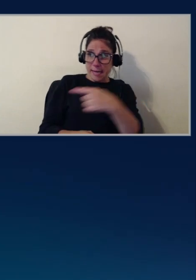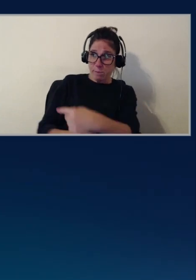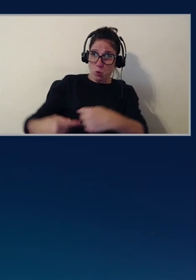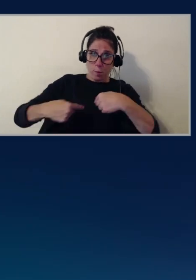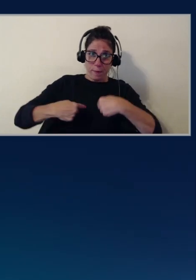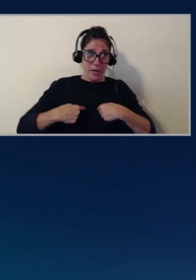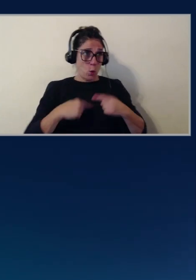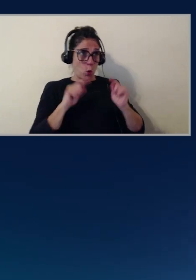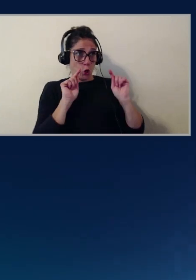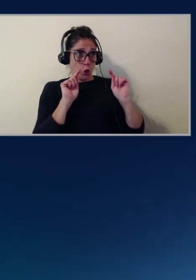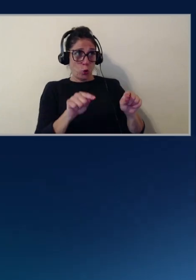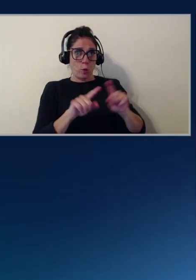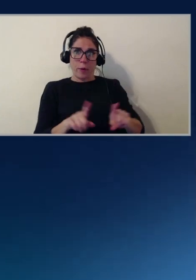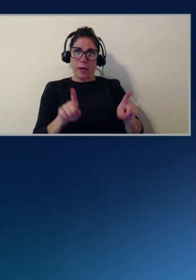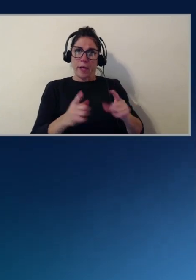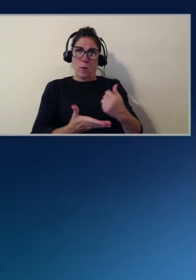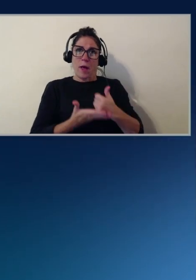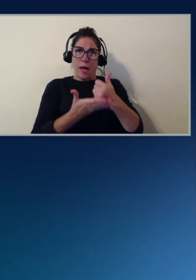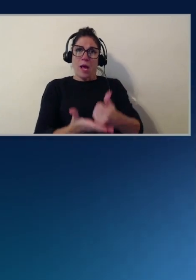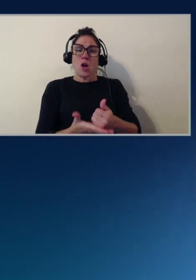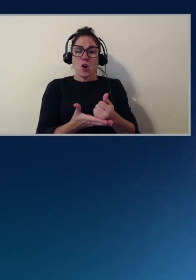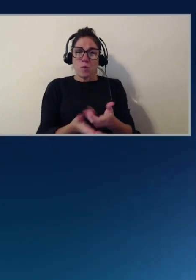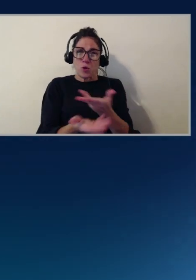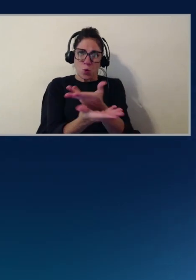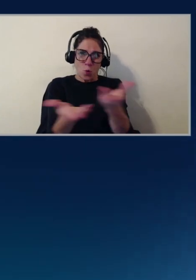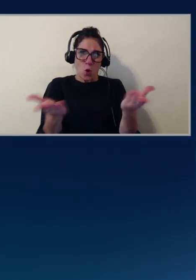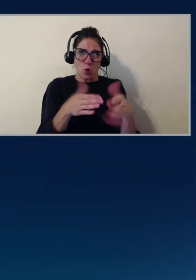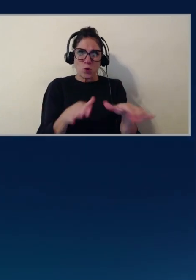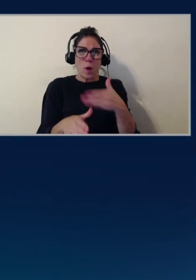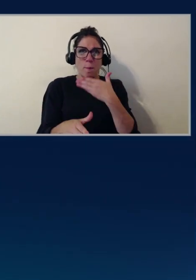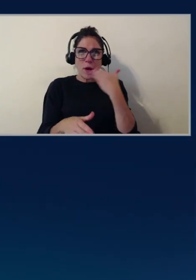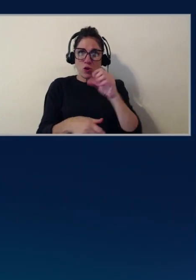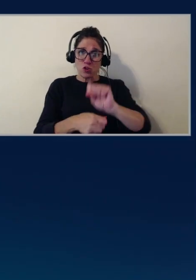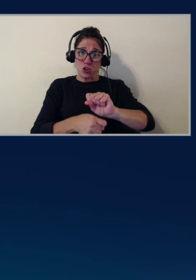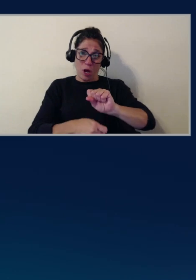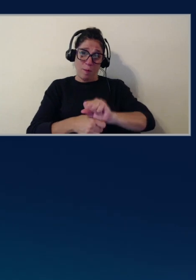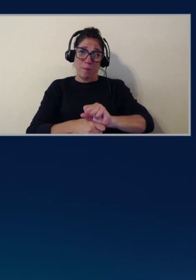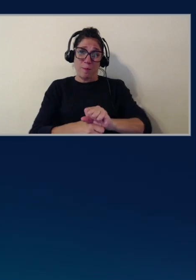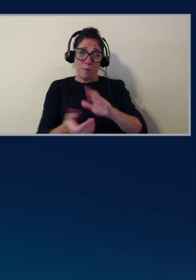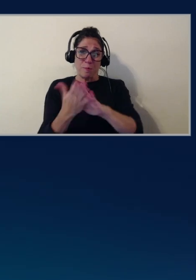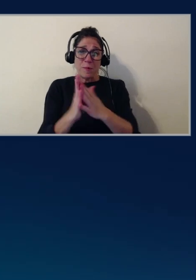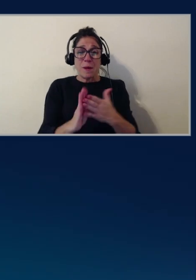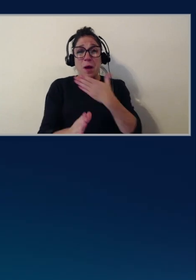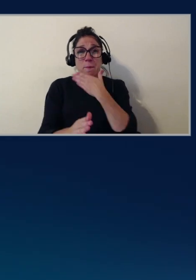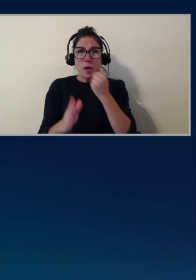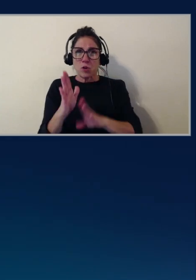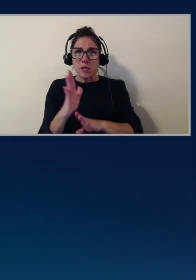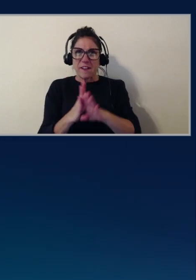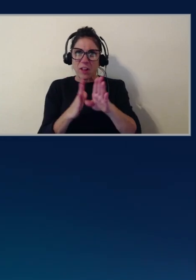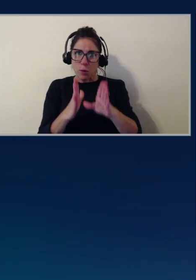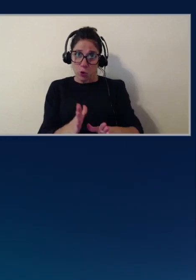It is here to help you do a better job. It is here to help you become a better developer. And